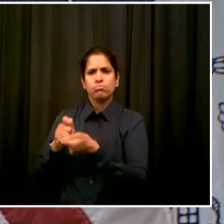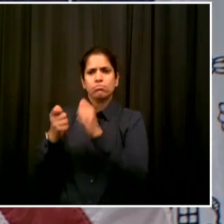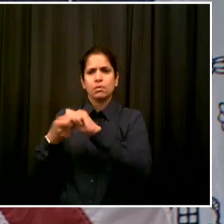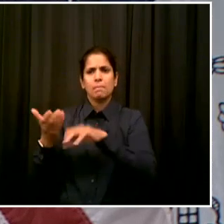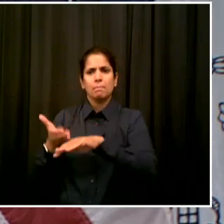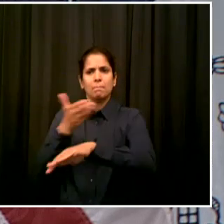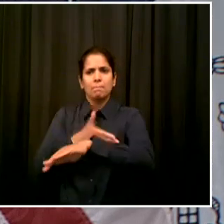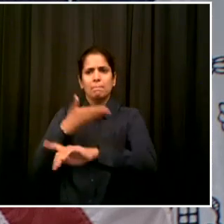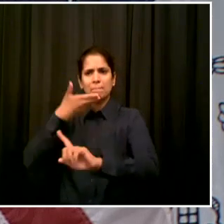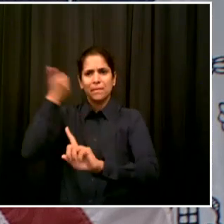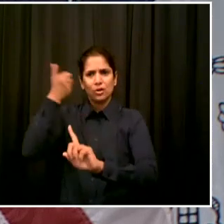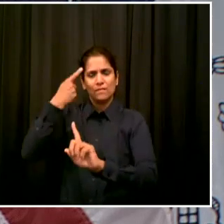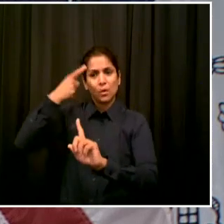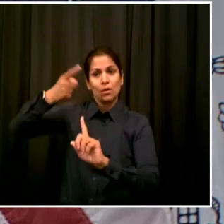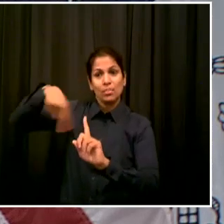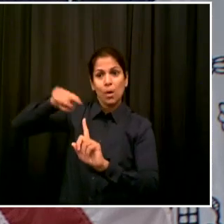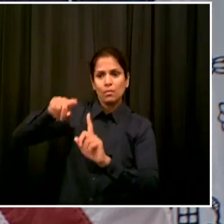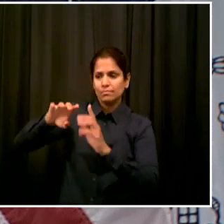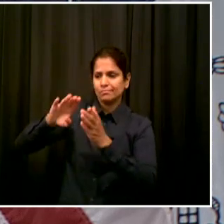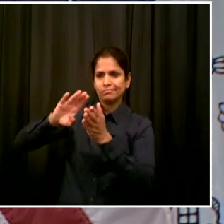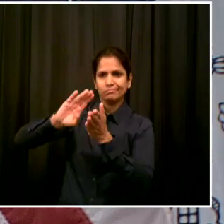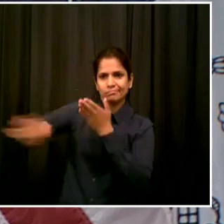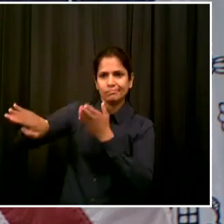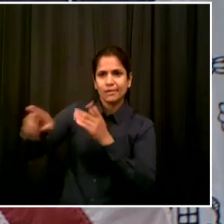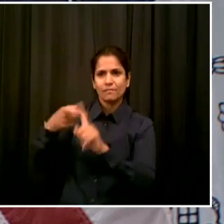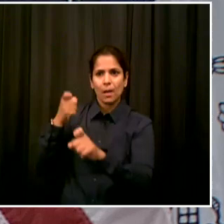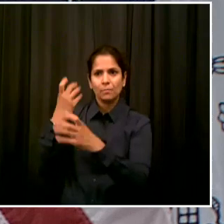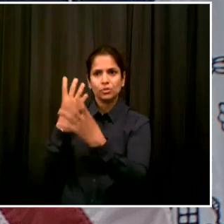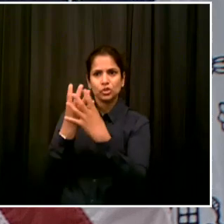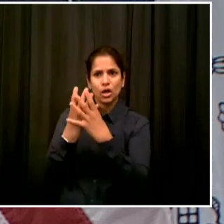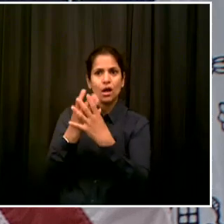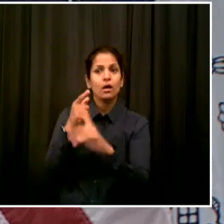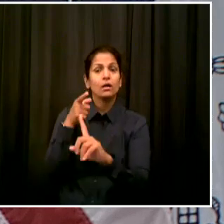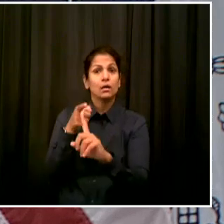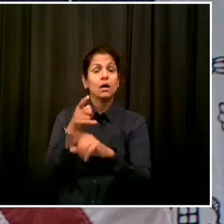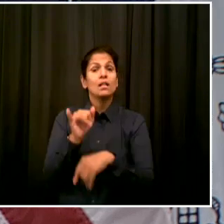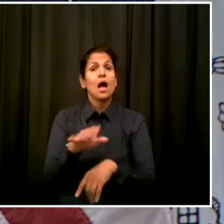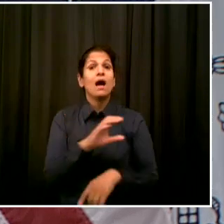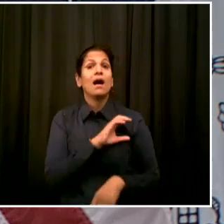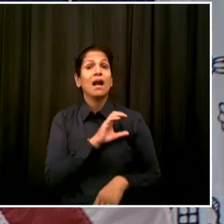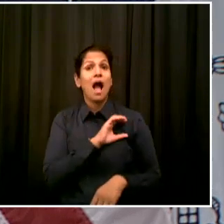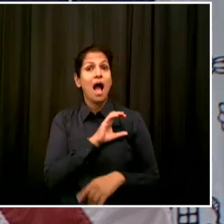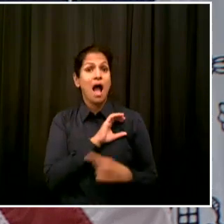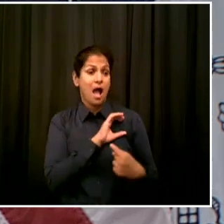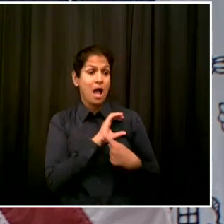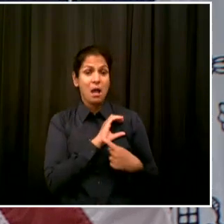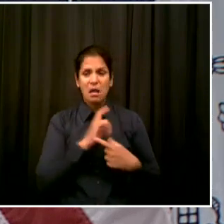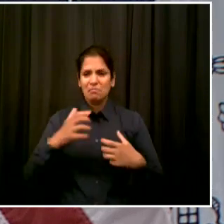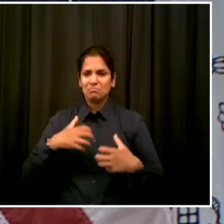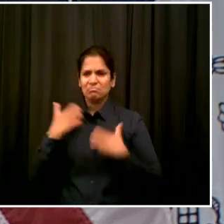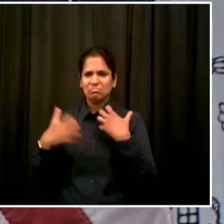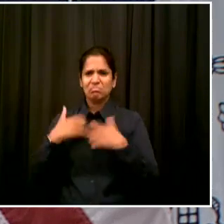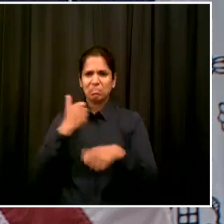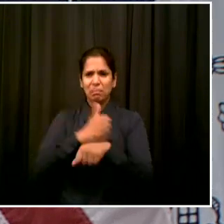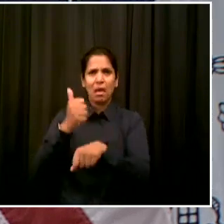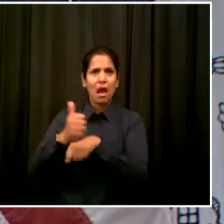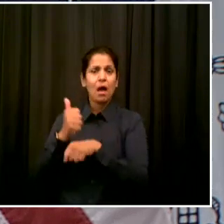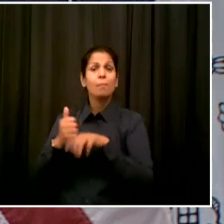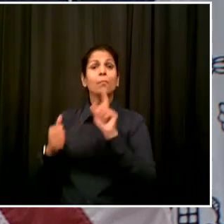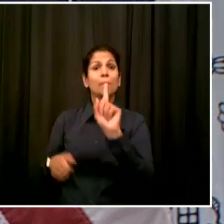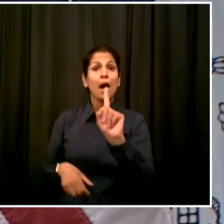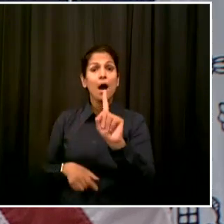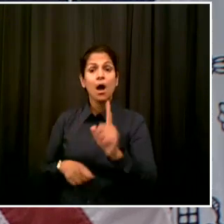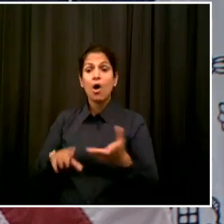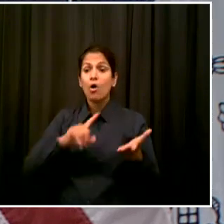under the state bail reform law since January 1st has been charged with a shooting, and this is out of